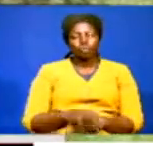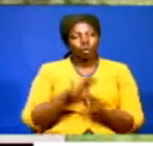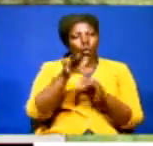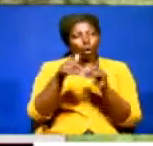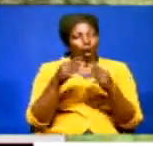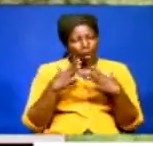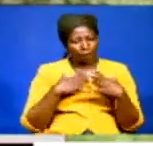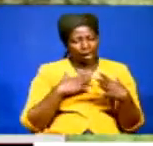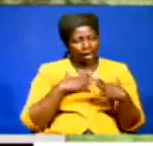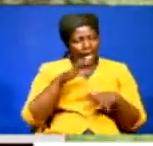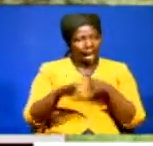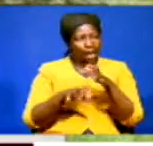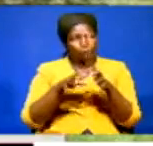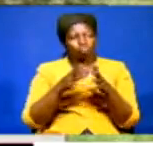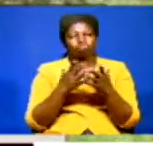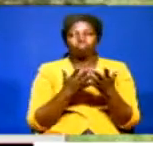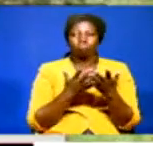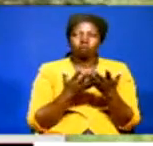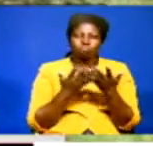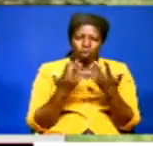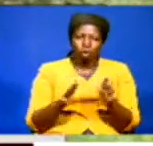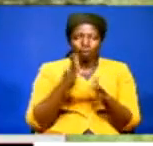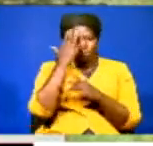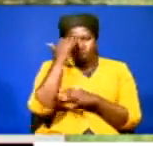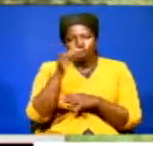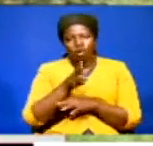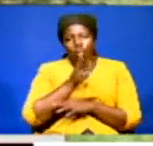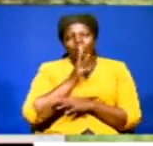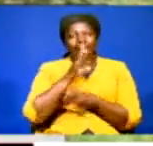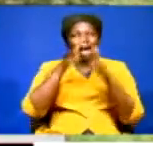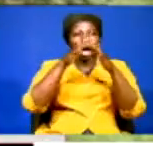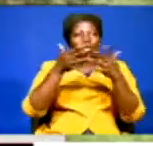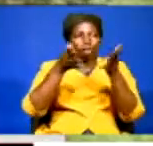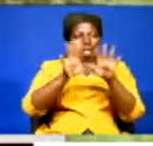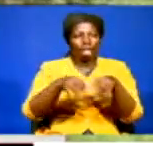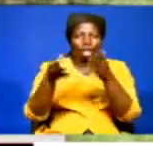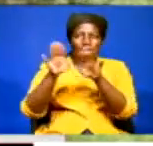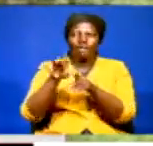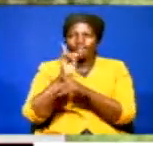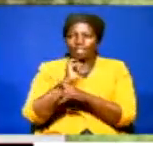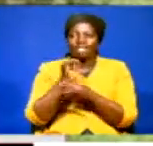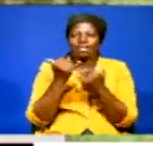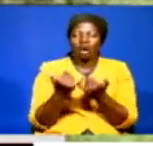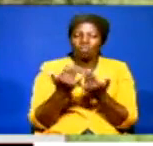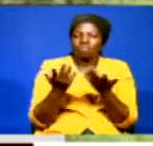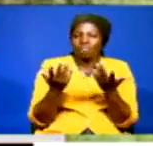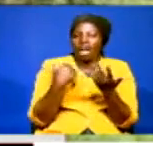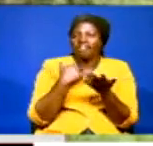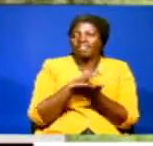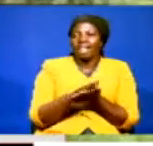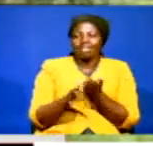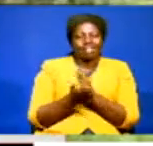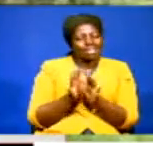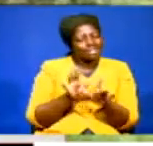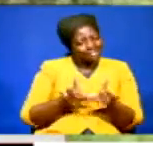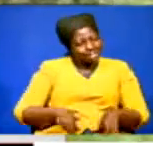maji. Majumba yote yalibomoka, japo yamebaki magofu tu, yamebaki magofu. Yaani hapa kaliki, hapa